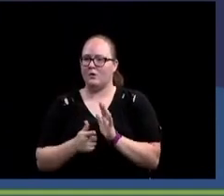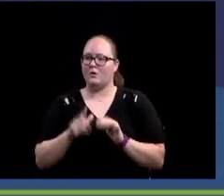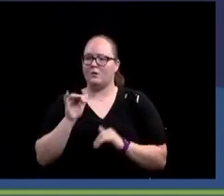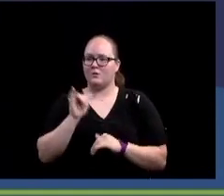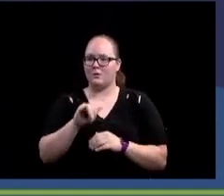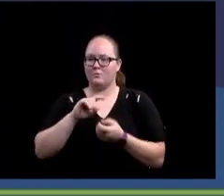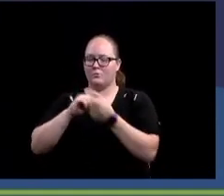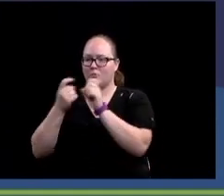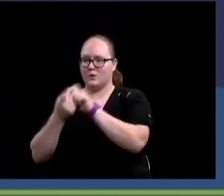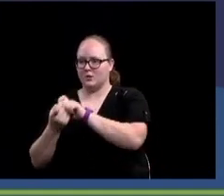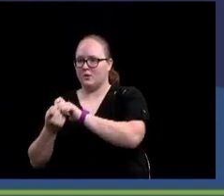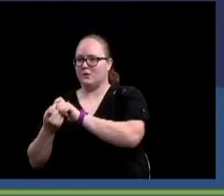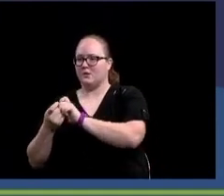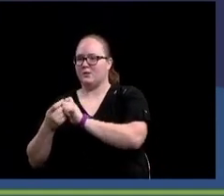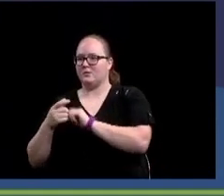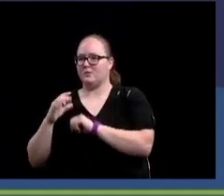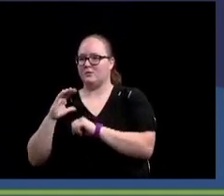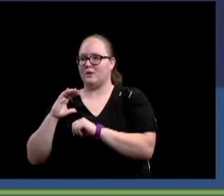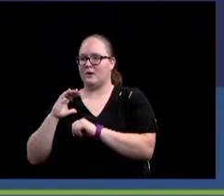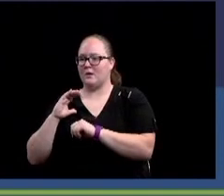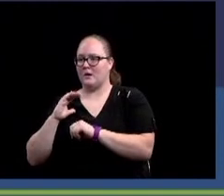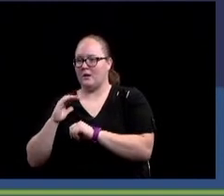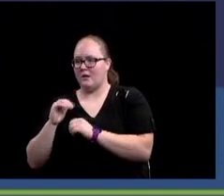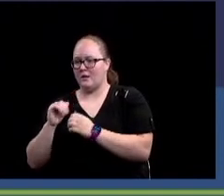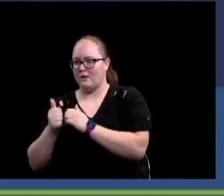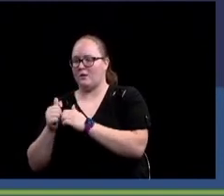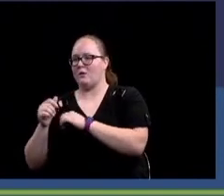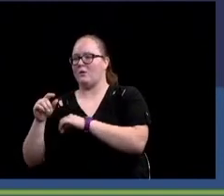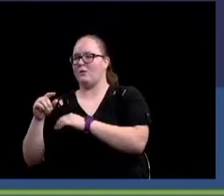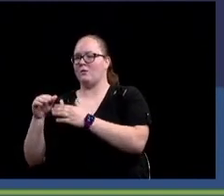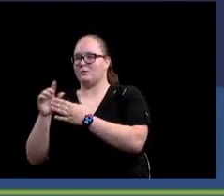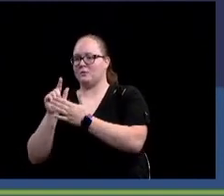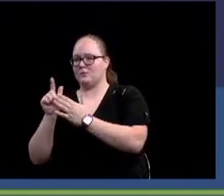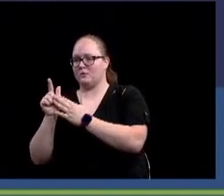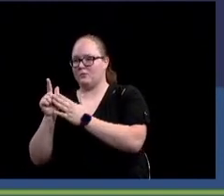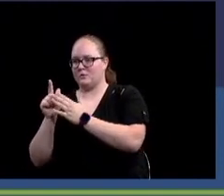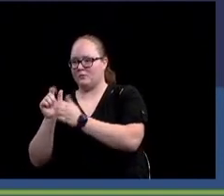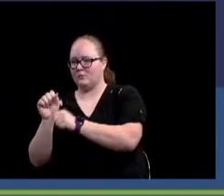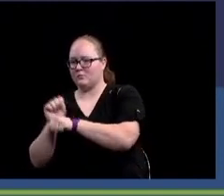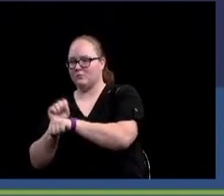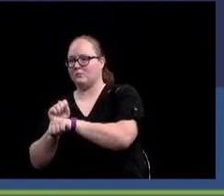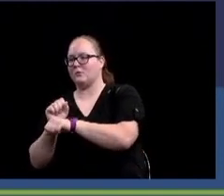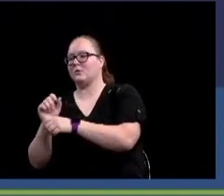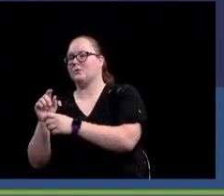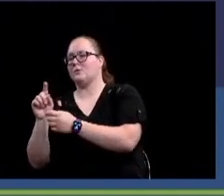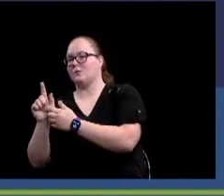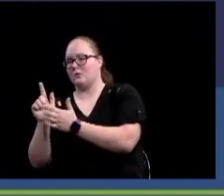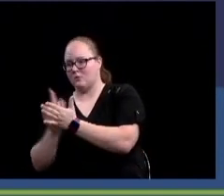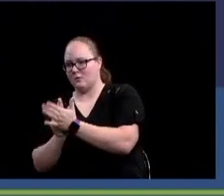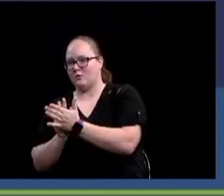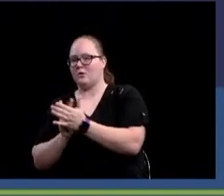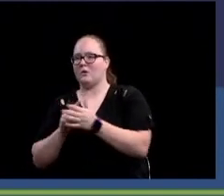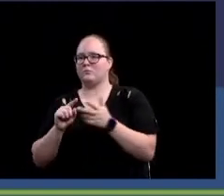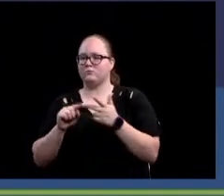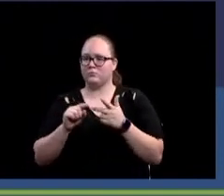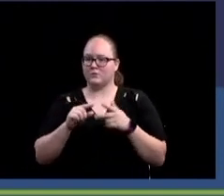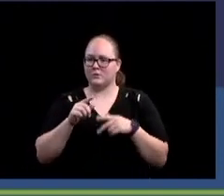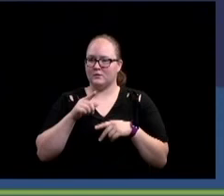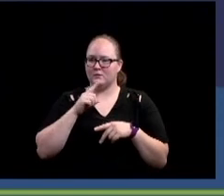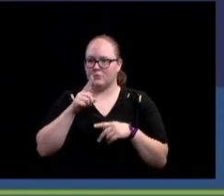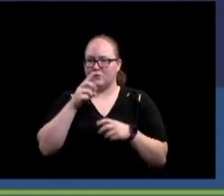state labor relationships, and case law, which make this one particularly challenging to implement. I'll describe civil